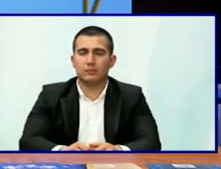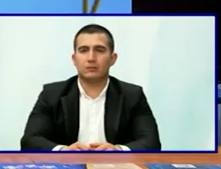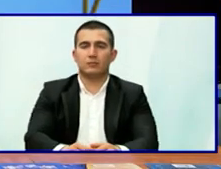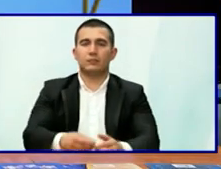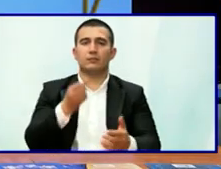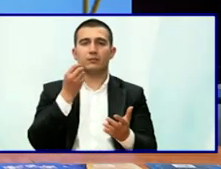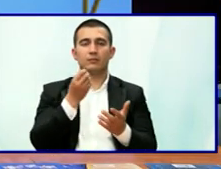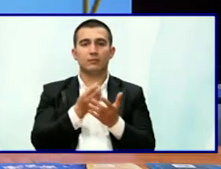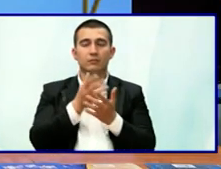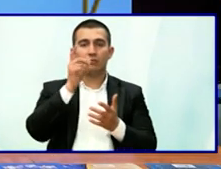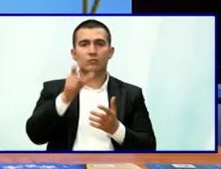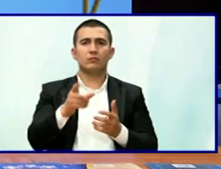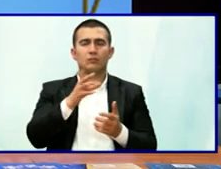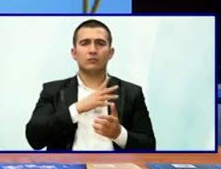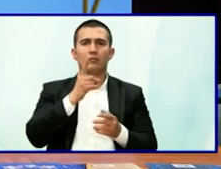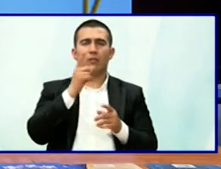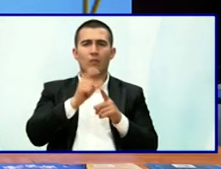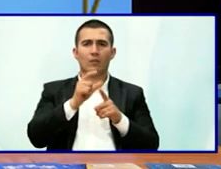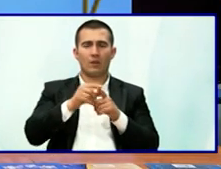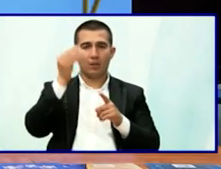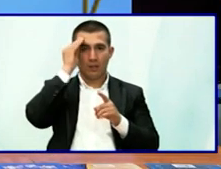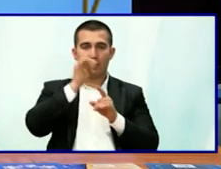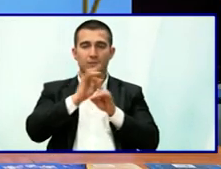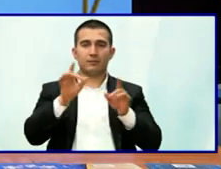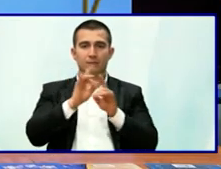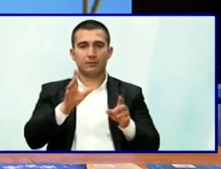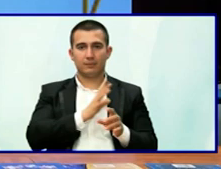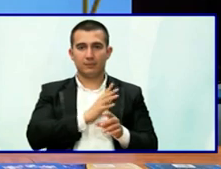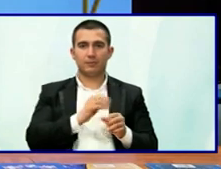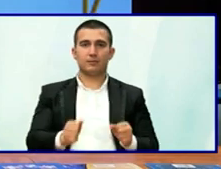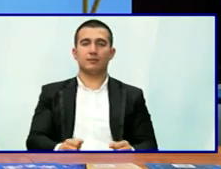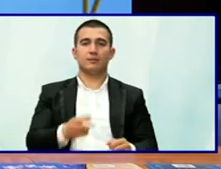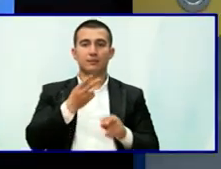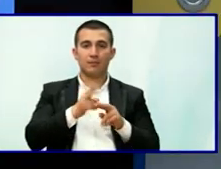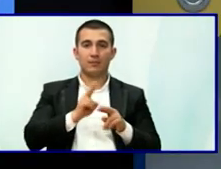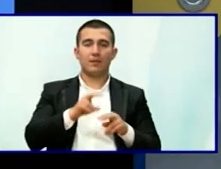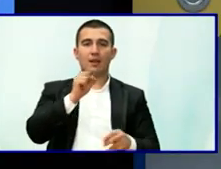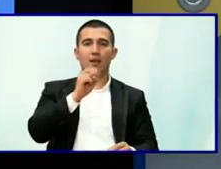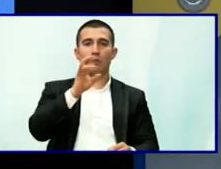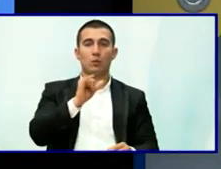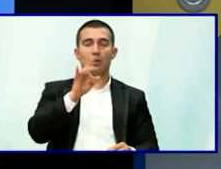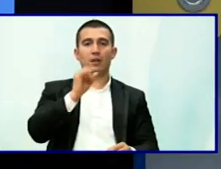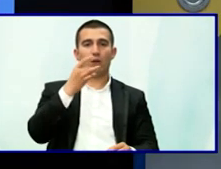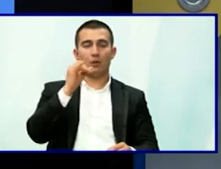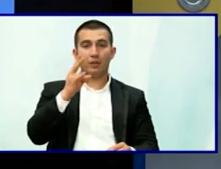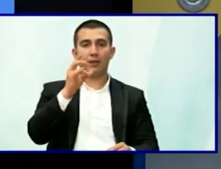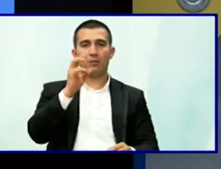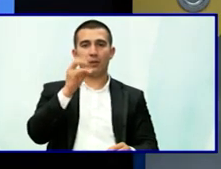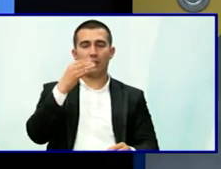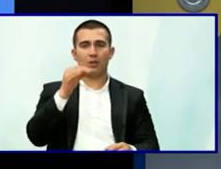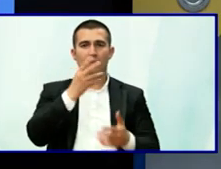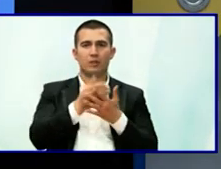Muallif bir zot haqida ta'rif berganda to'xtab qoladi. U Abu Rayhon Beruniy. Ming